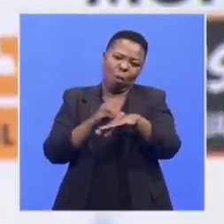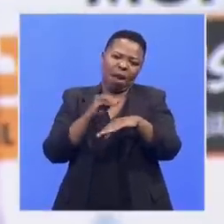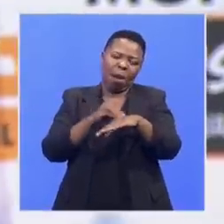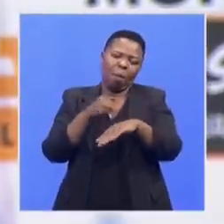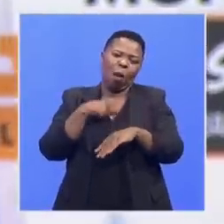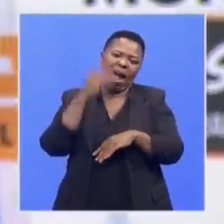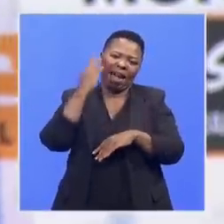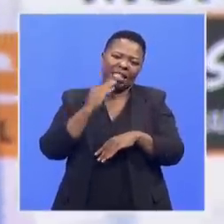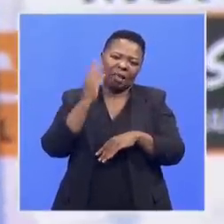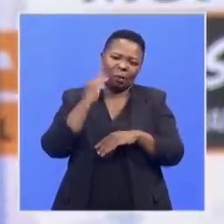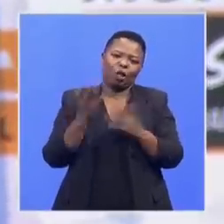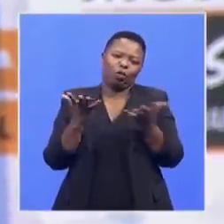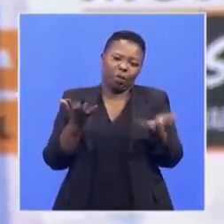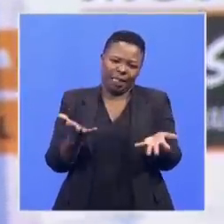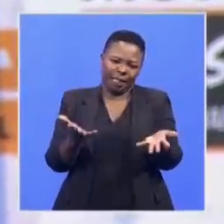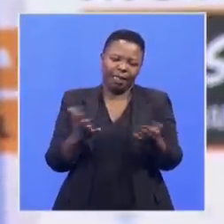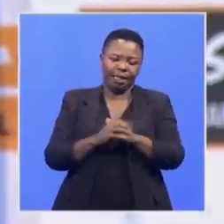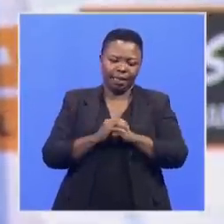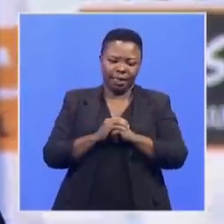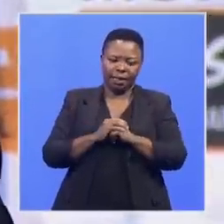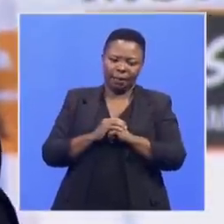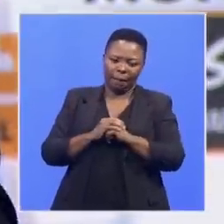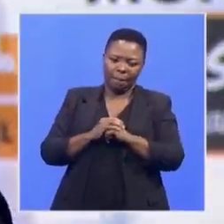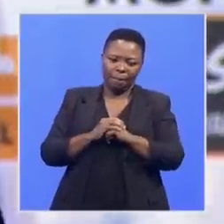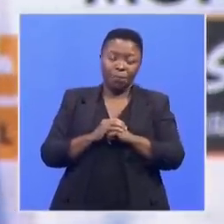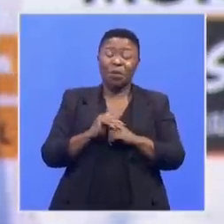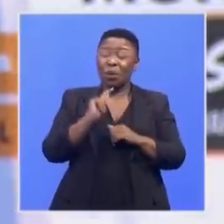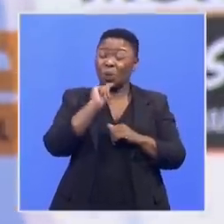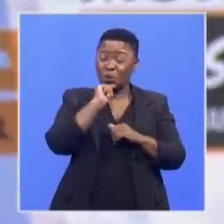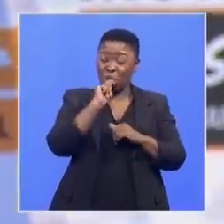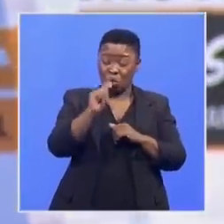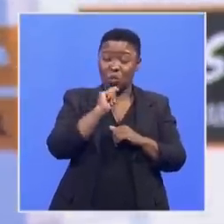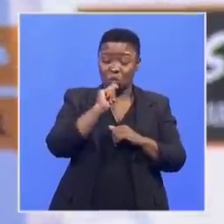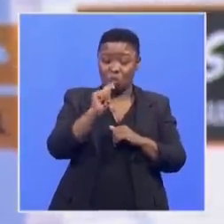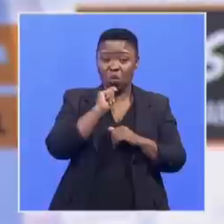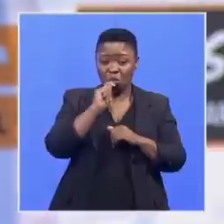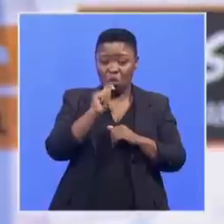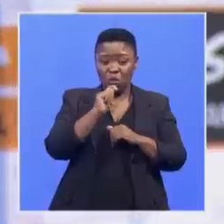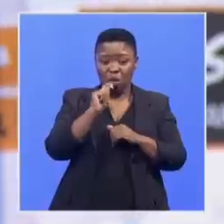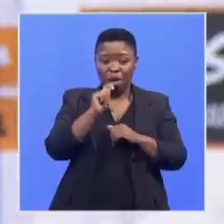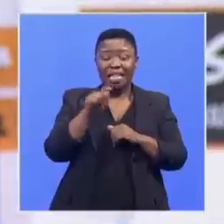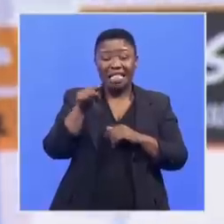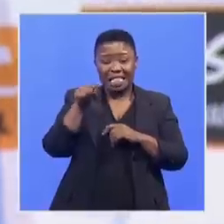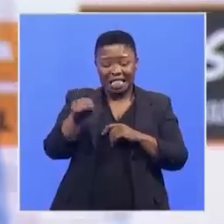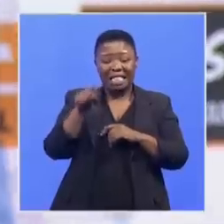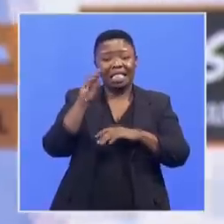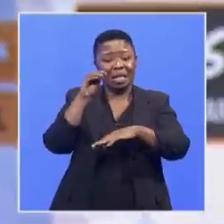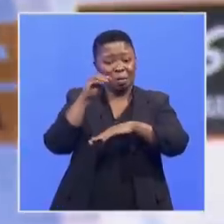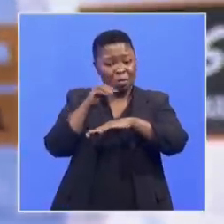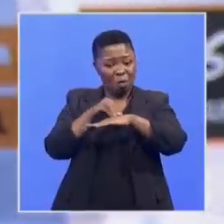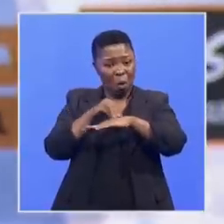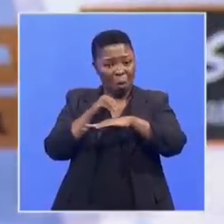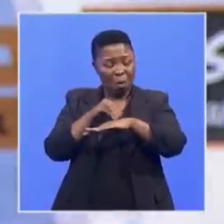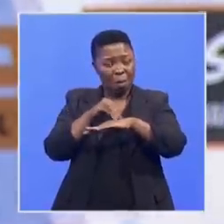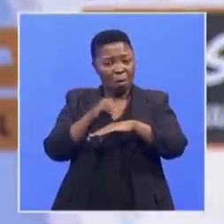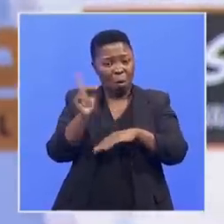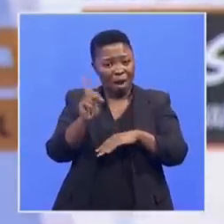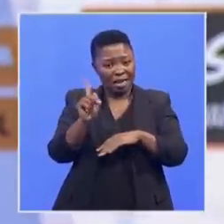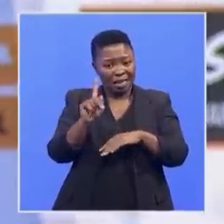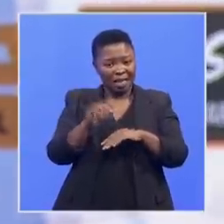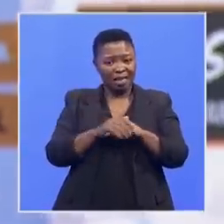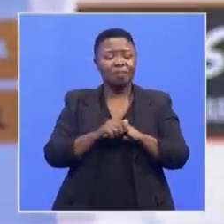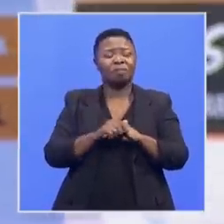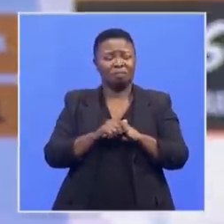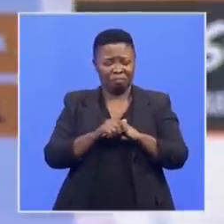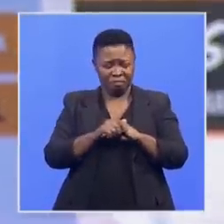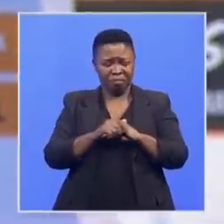ona. And ha re bua nnete, ke mathata a re itseng gore